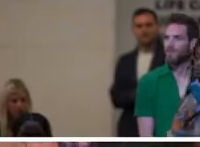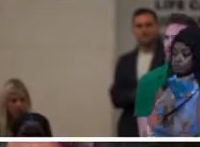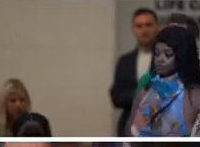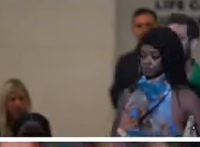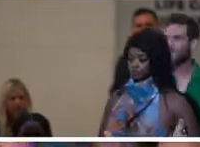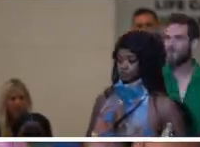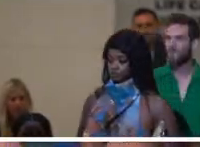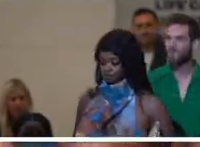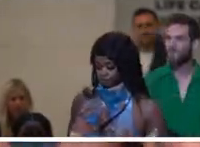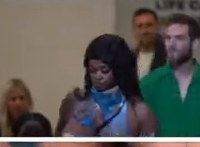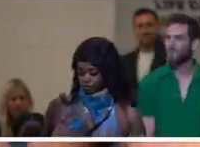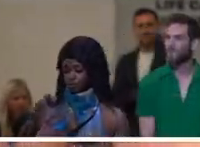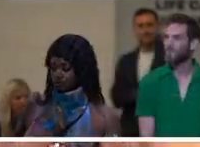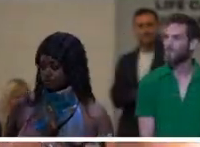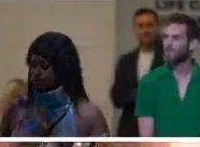center.